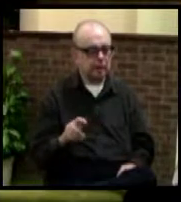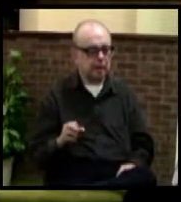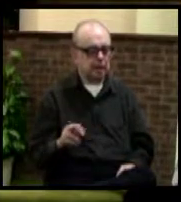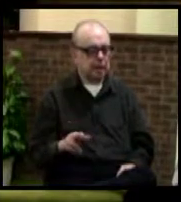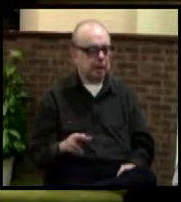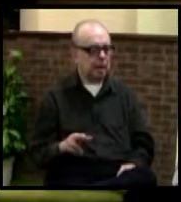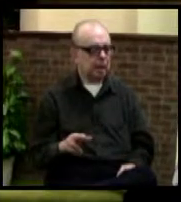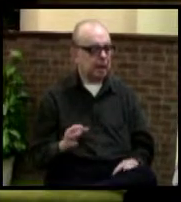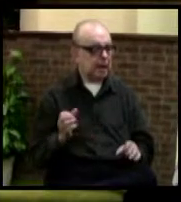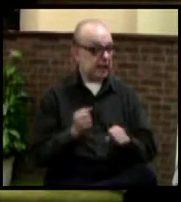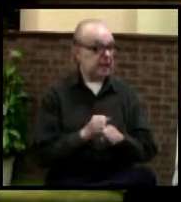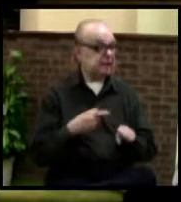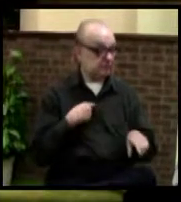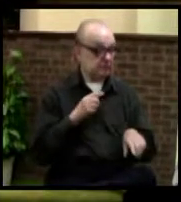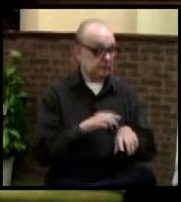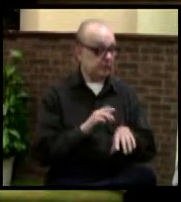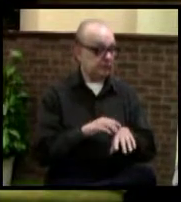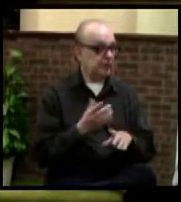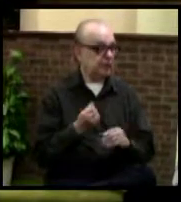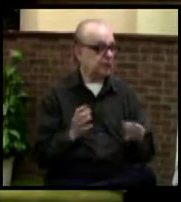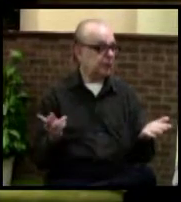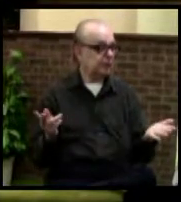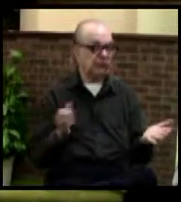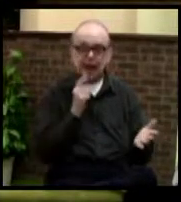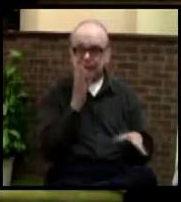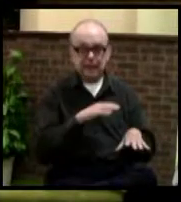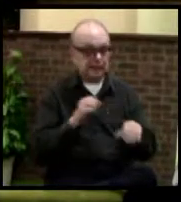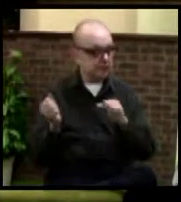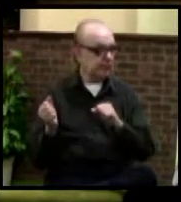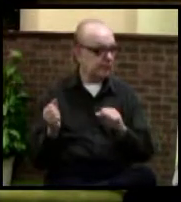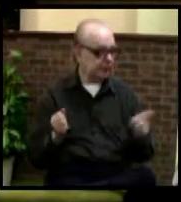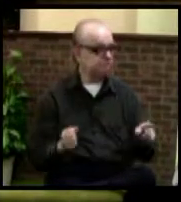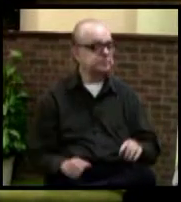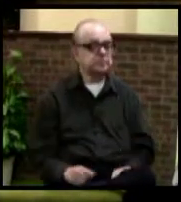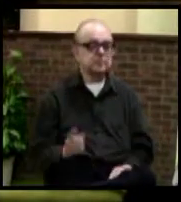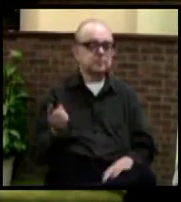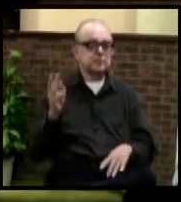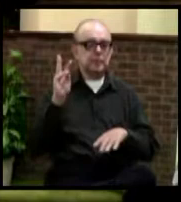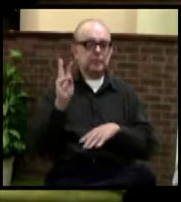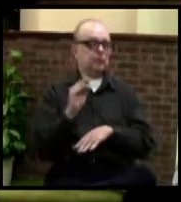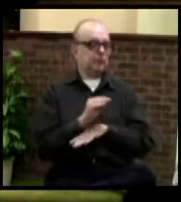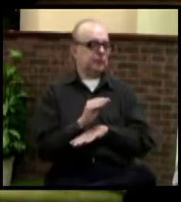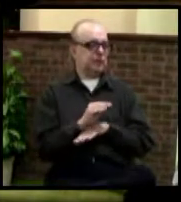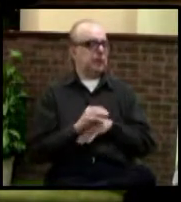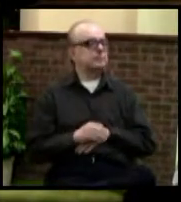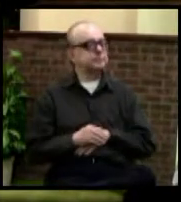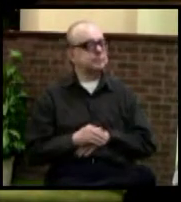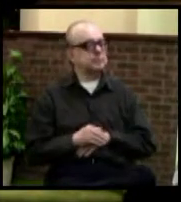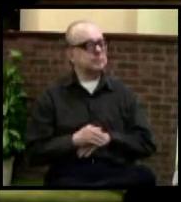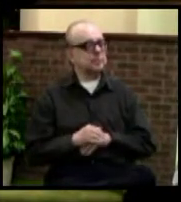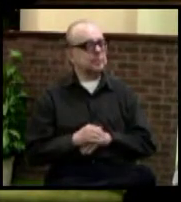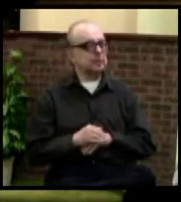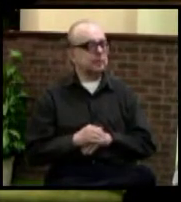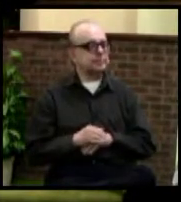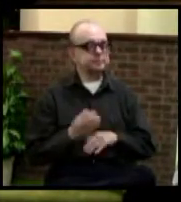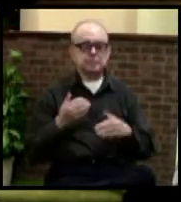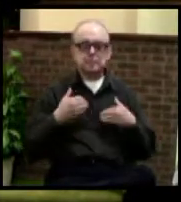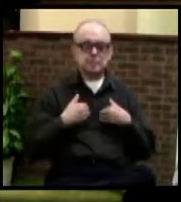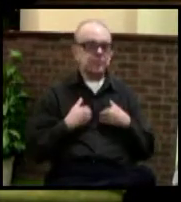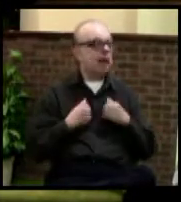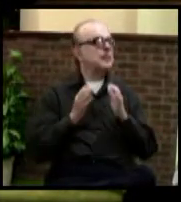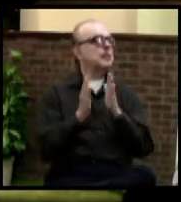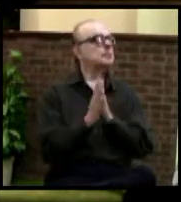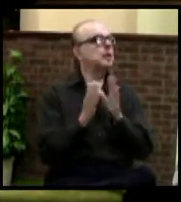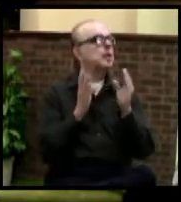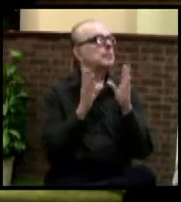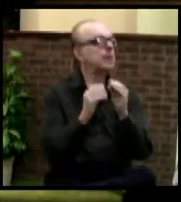Brother Russell, he got me a few times. I couldn't get away from him." Well, one Wednesday night, they were having a